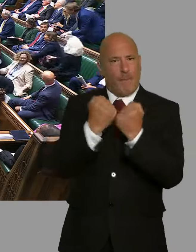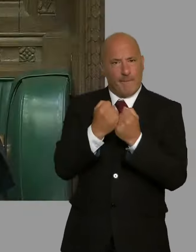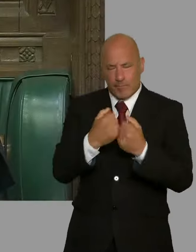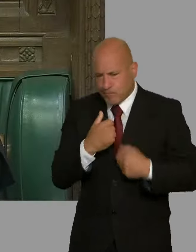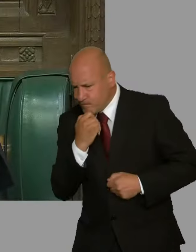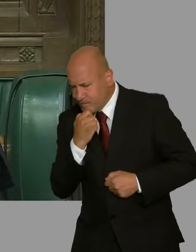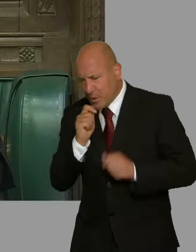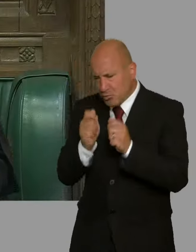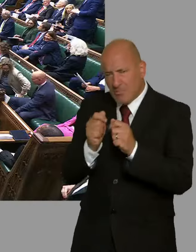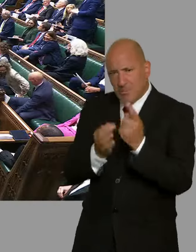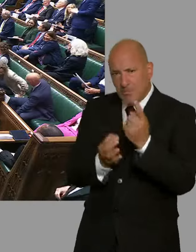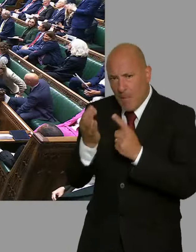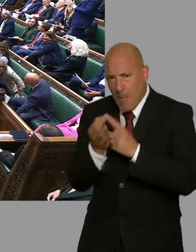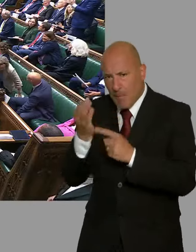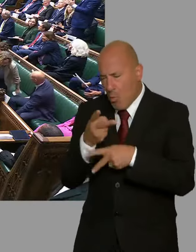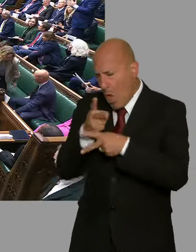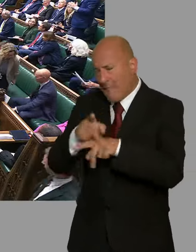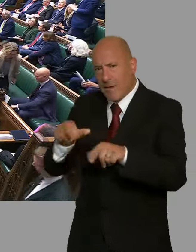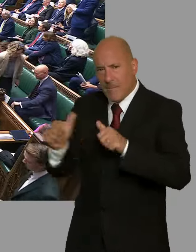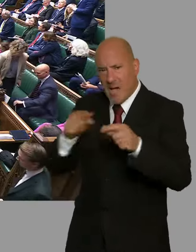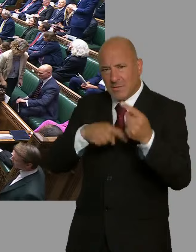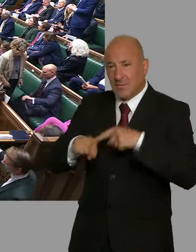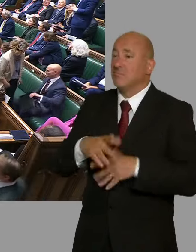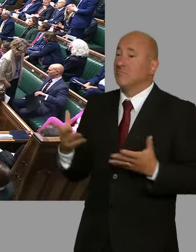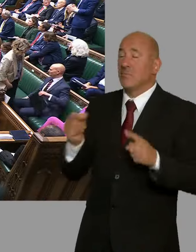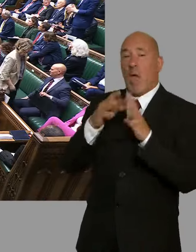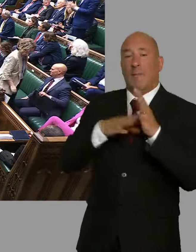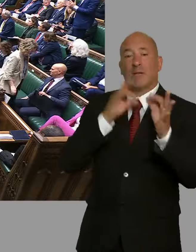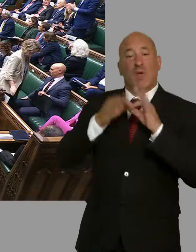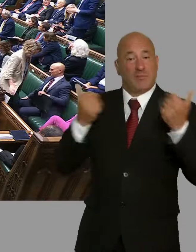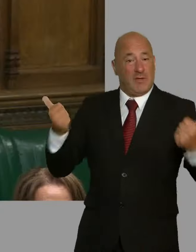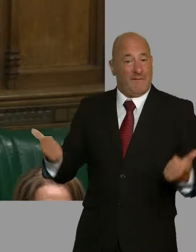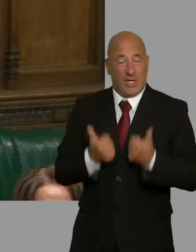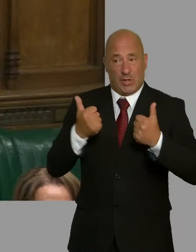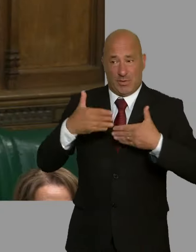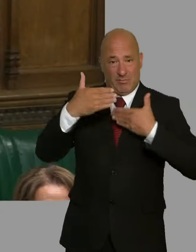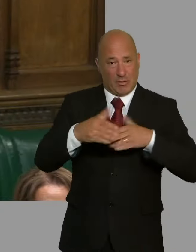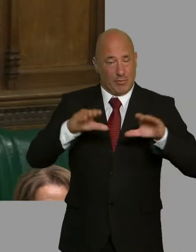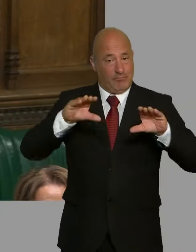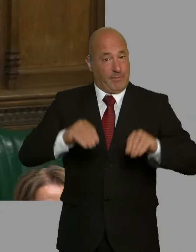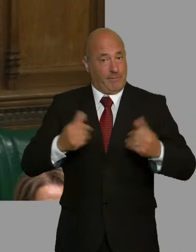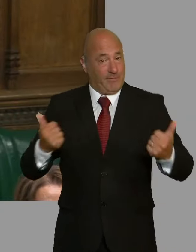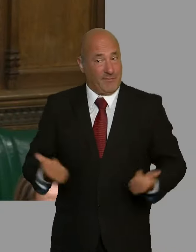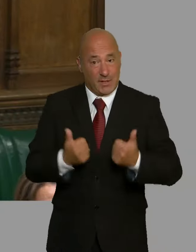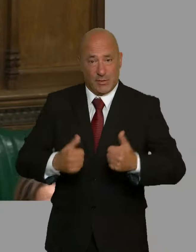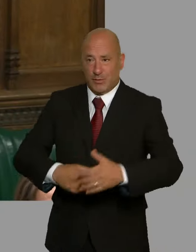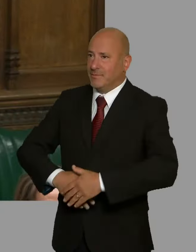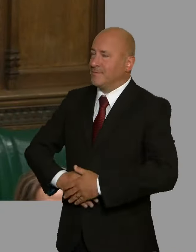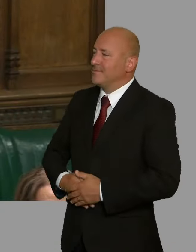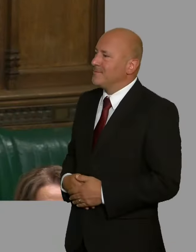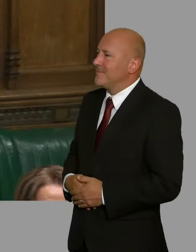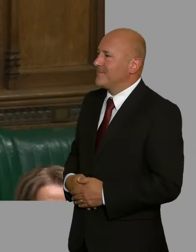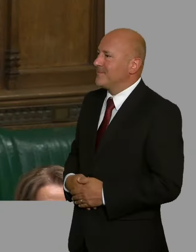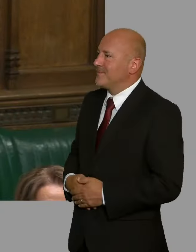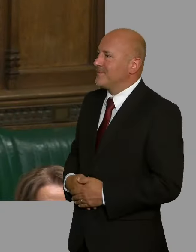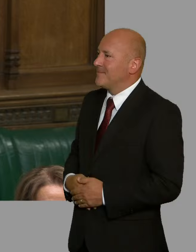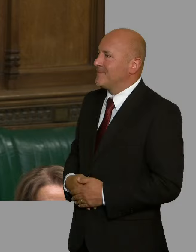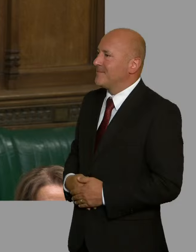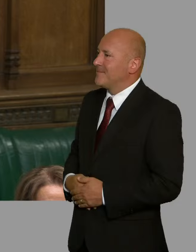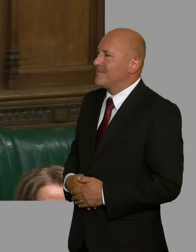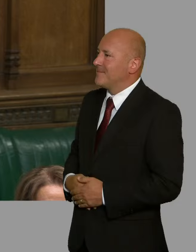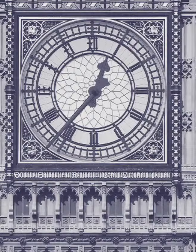Point of order, Richard Tice. Thank you, Mr. Speaker. Can I put on record of the House, with your permission, the sad passing